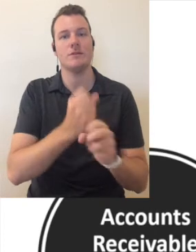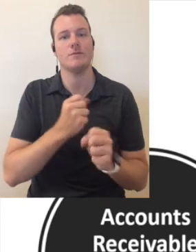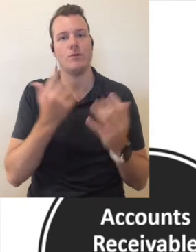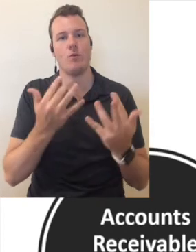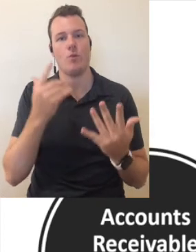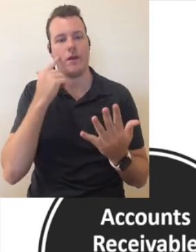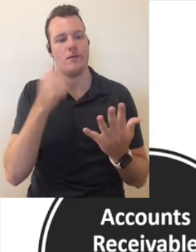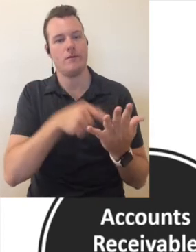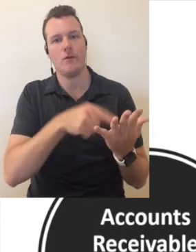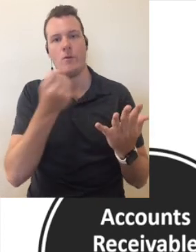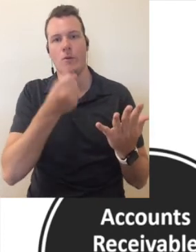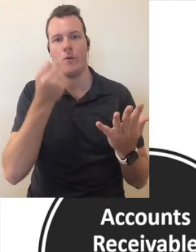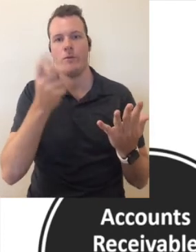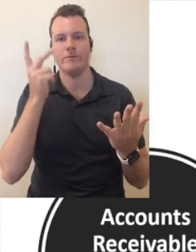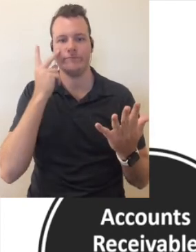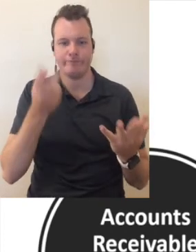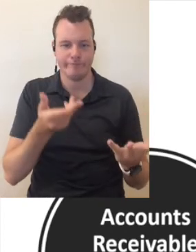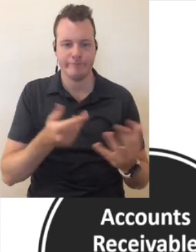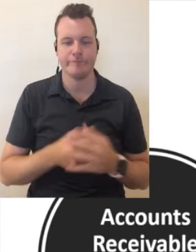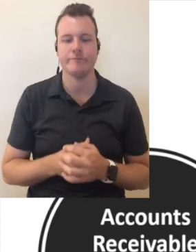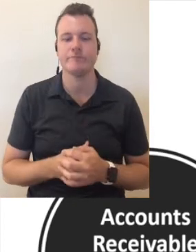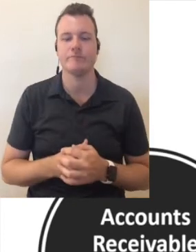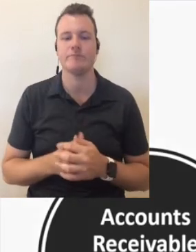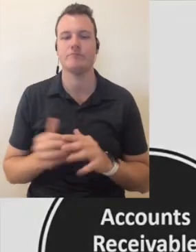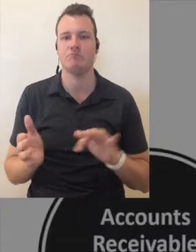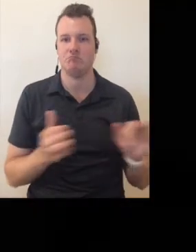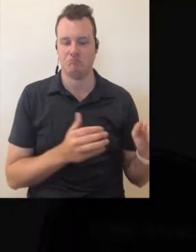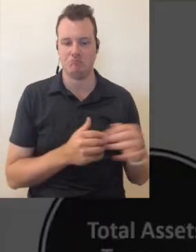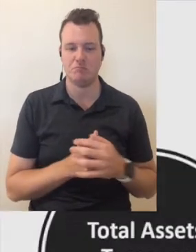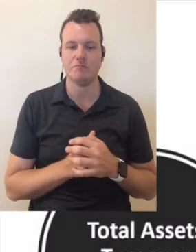up on your accounts receivable. Okay. Next slide, please.